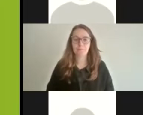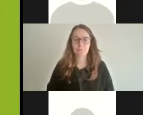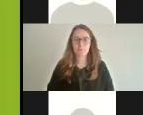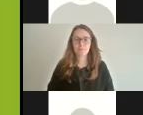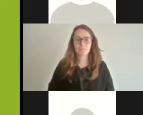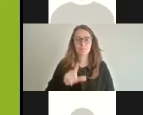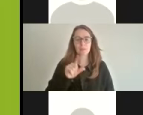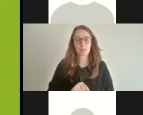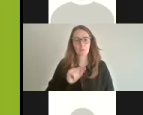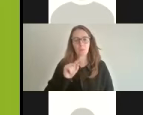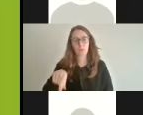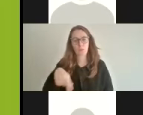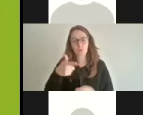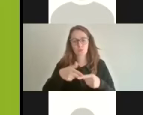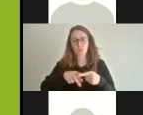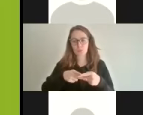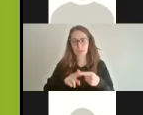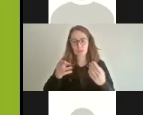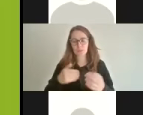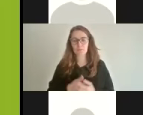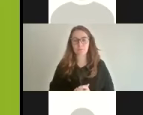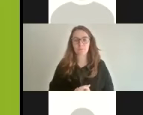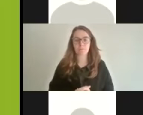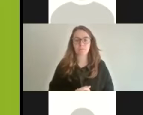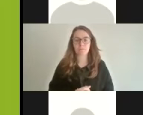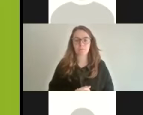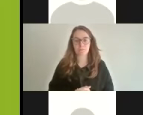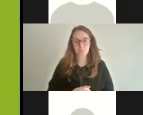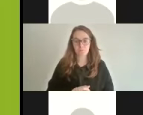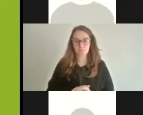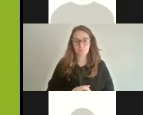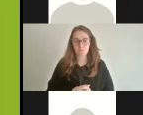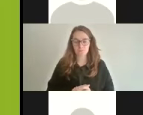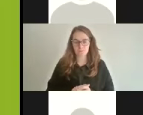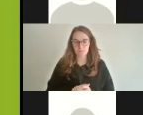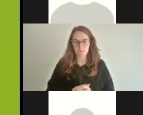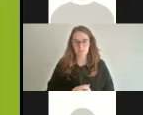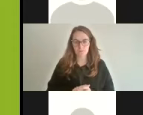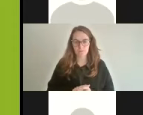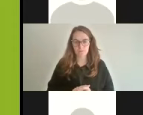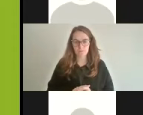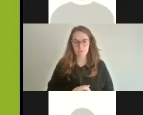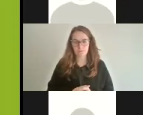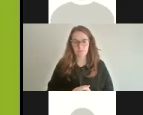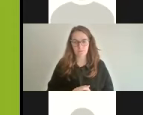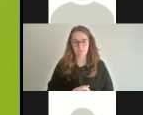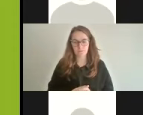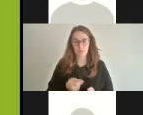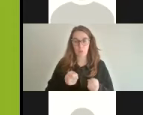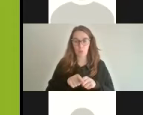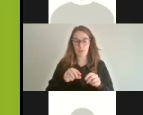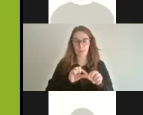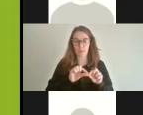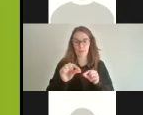stick. This is two stick, and there are in the base